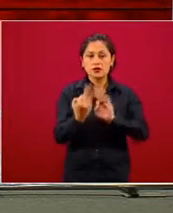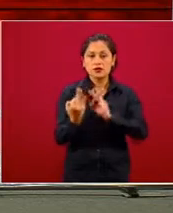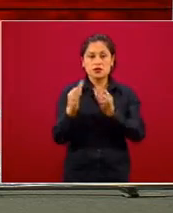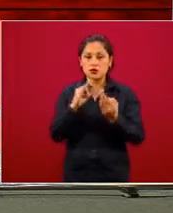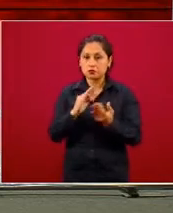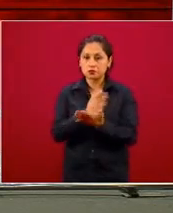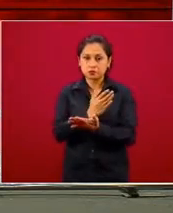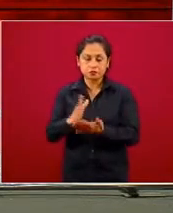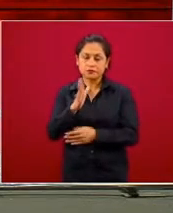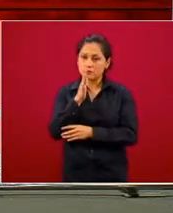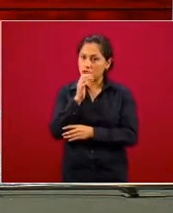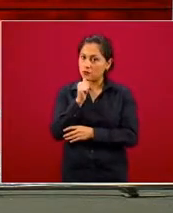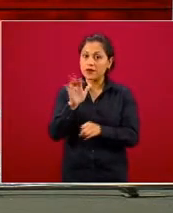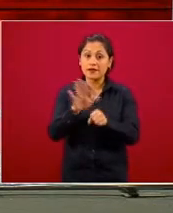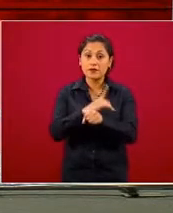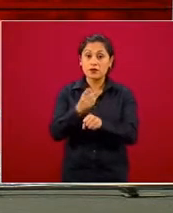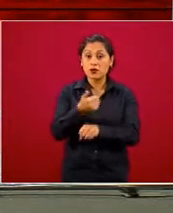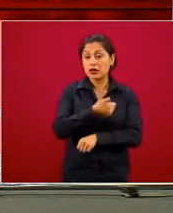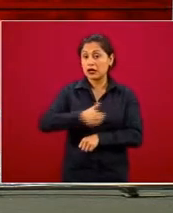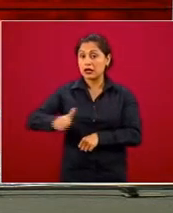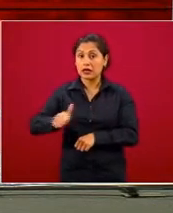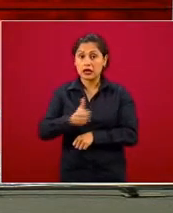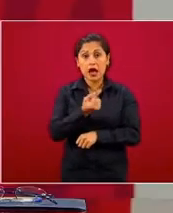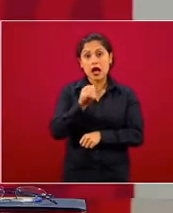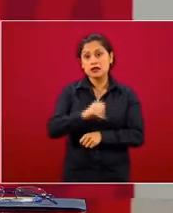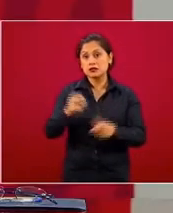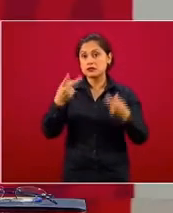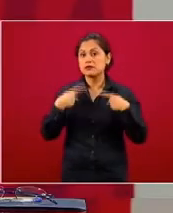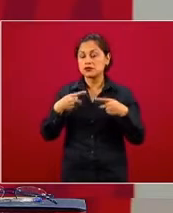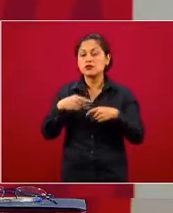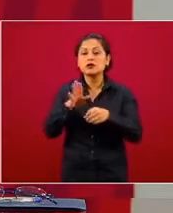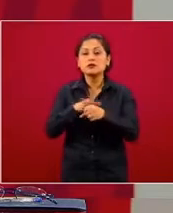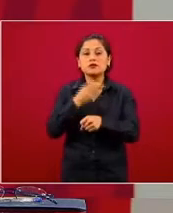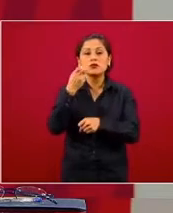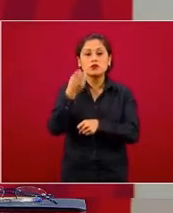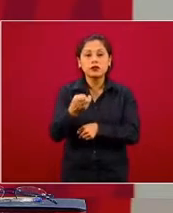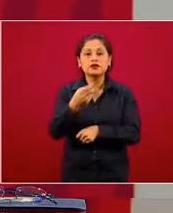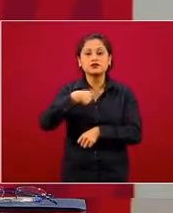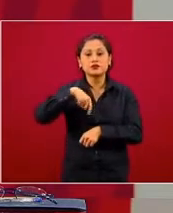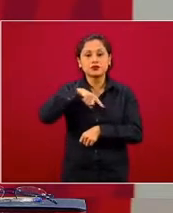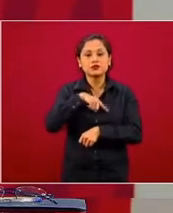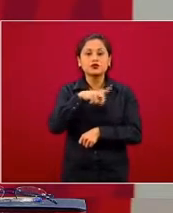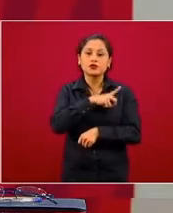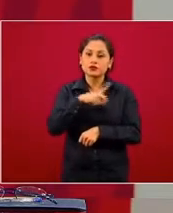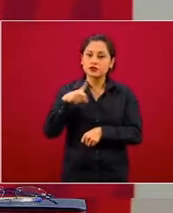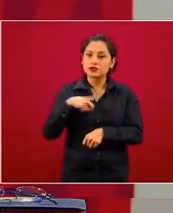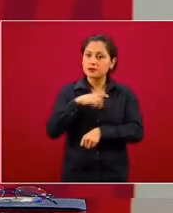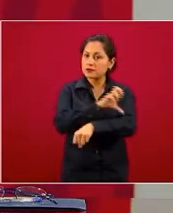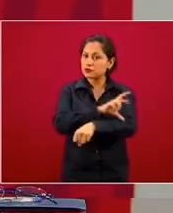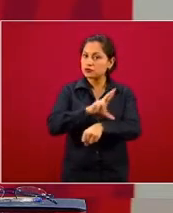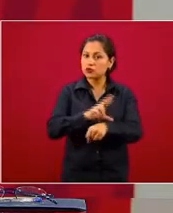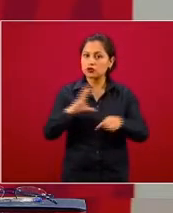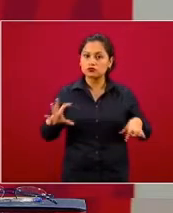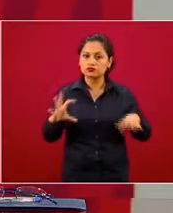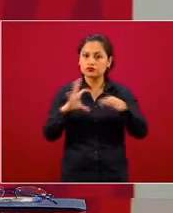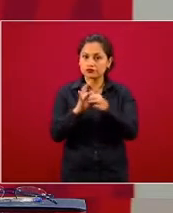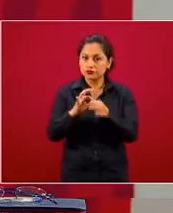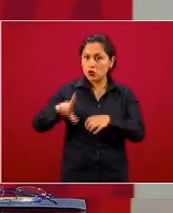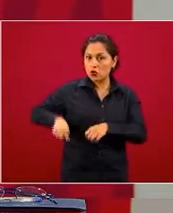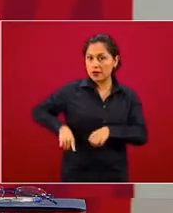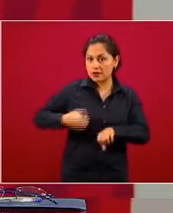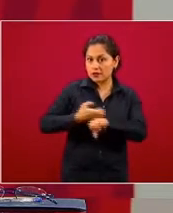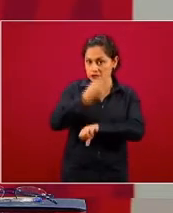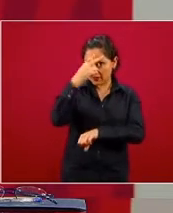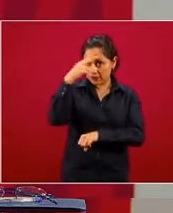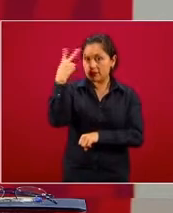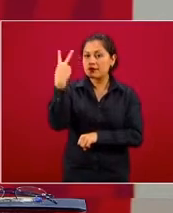There is this large urban area, so we have to have constant